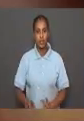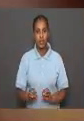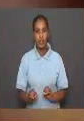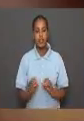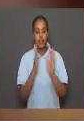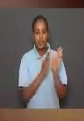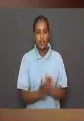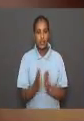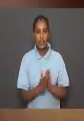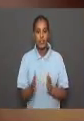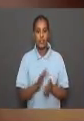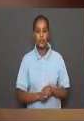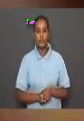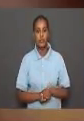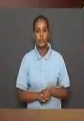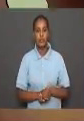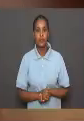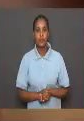Students, let's get ready.